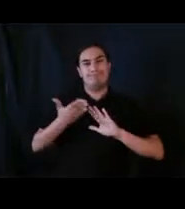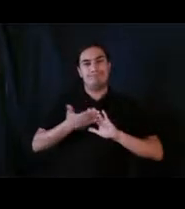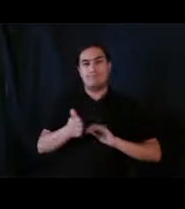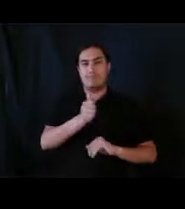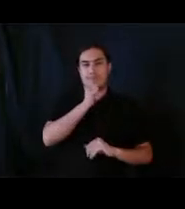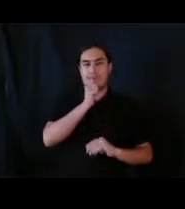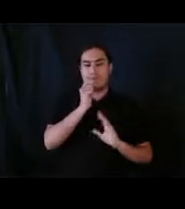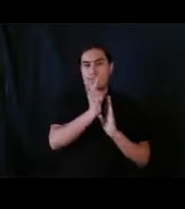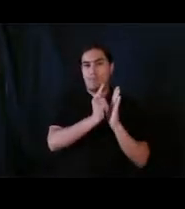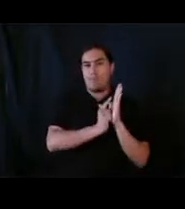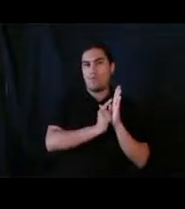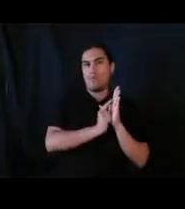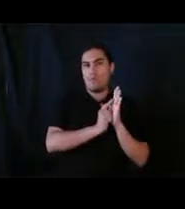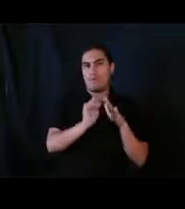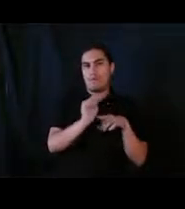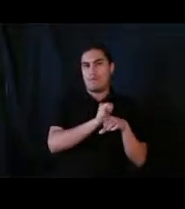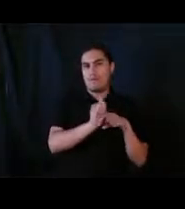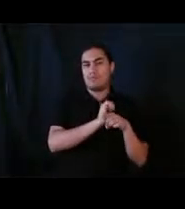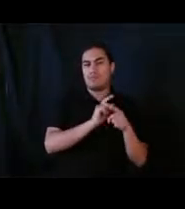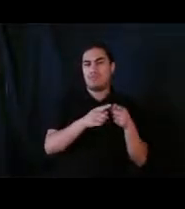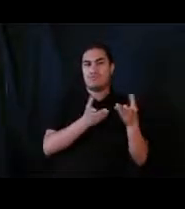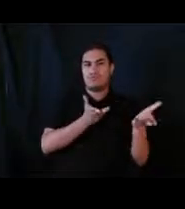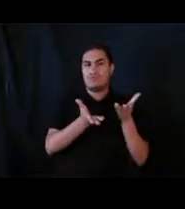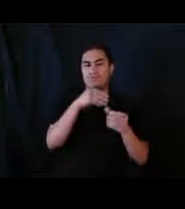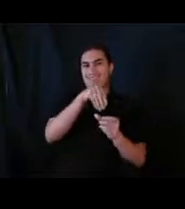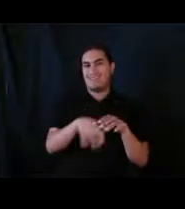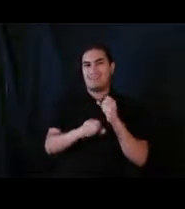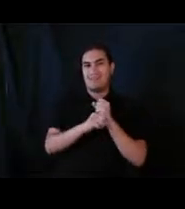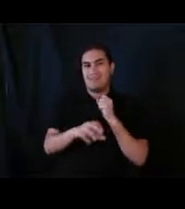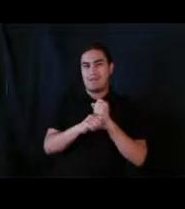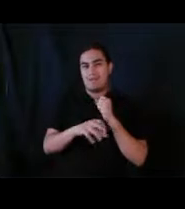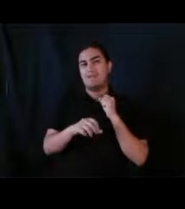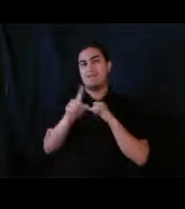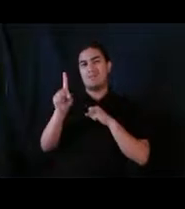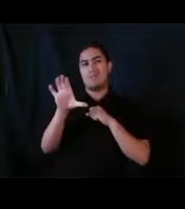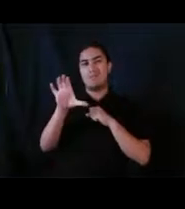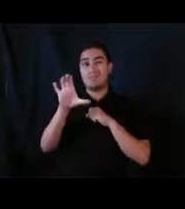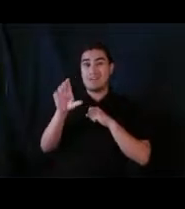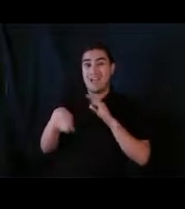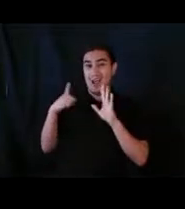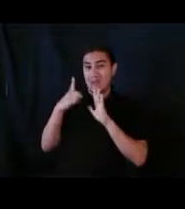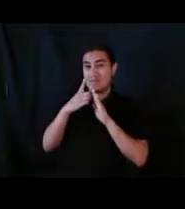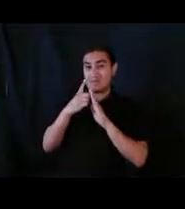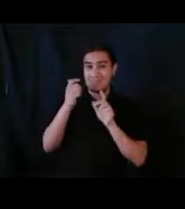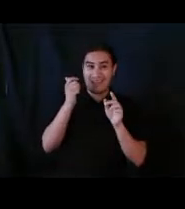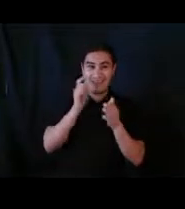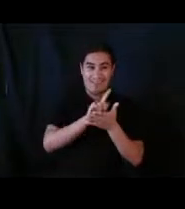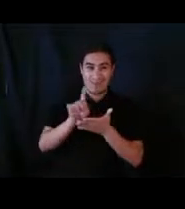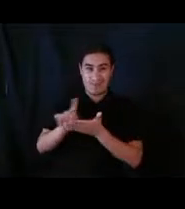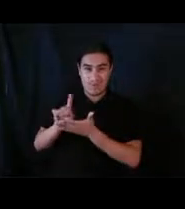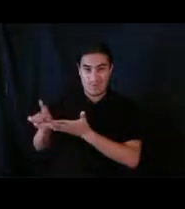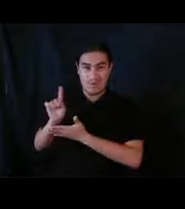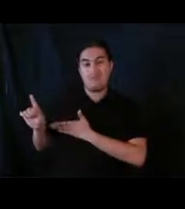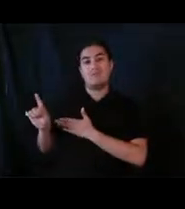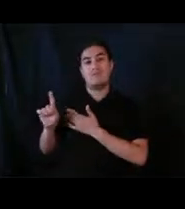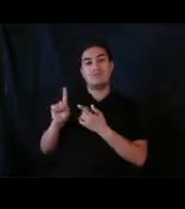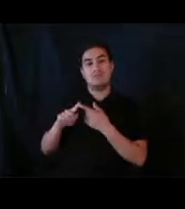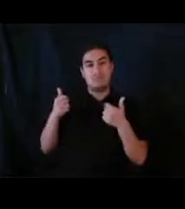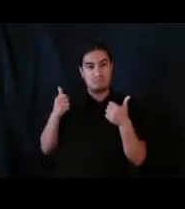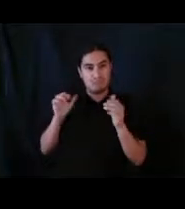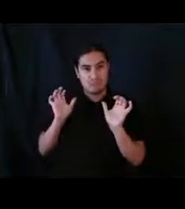law practice to serve on a campaign hundred hours plus a week to try to drive that two-thirds vote to